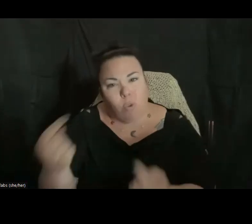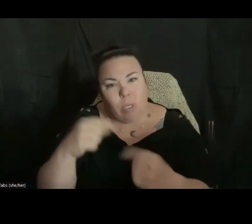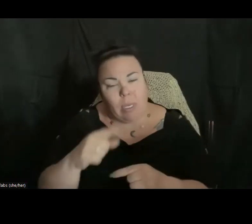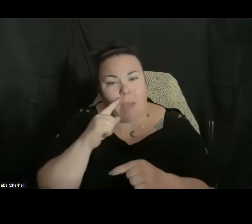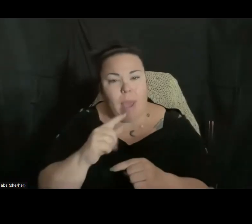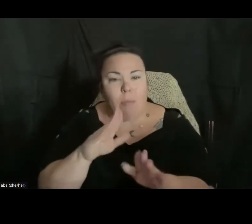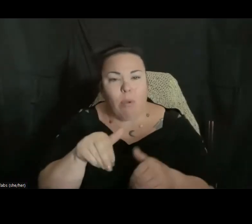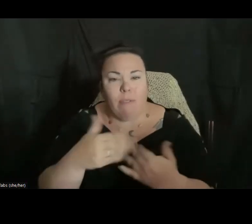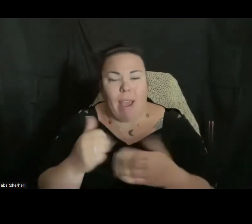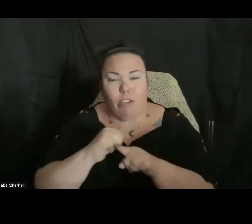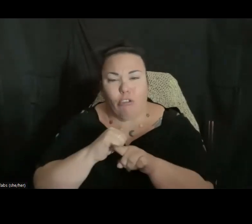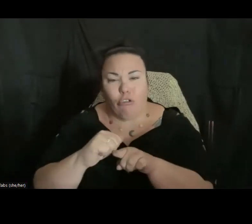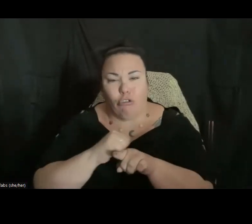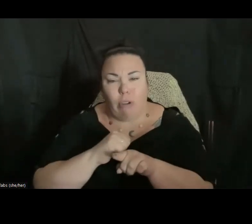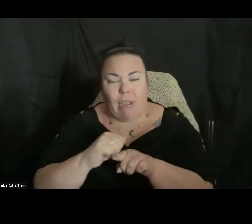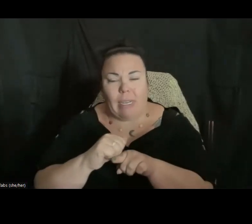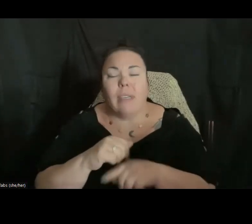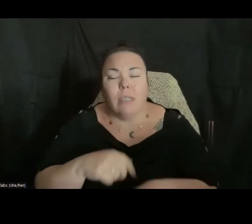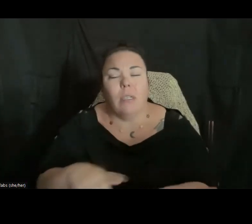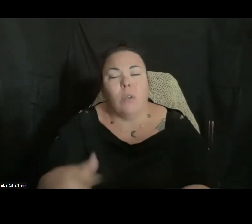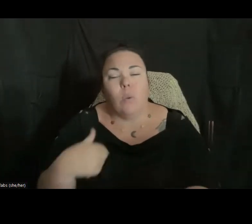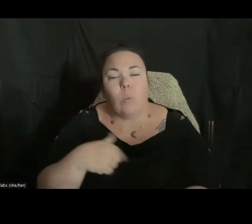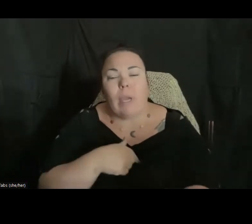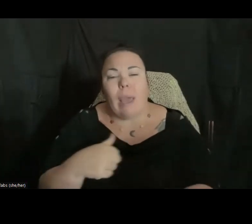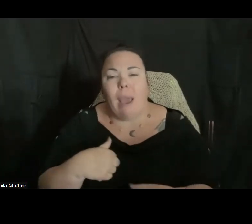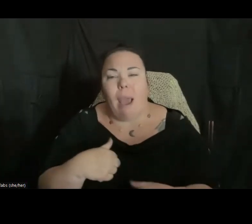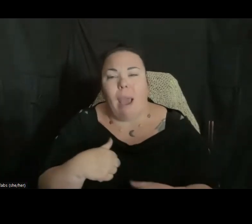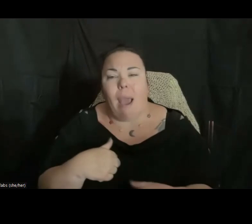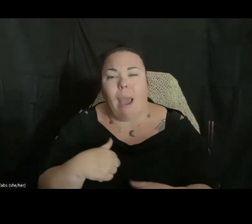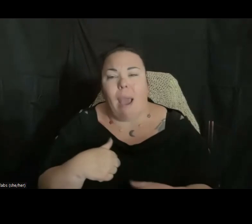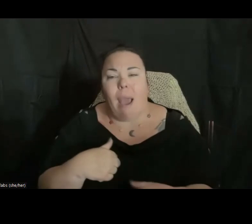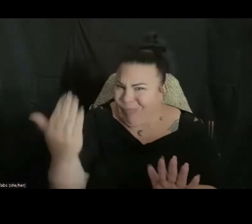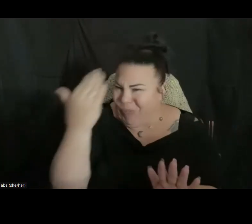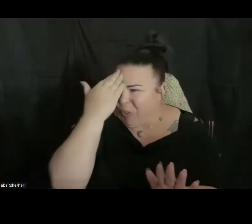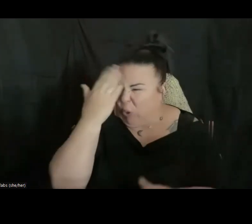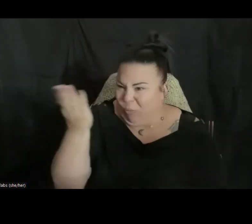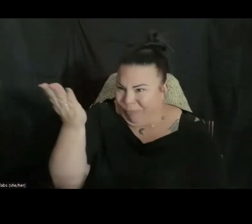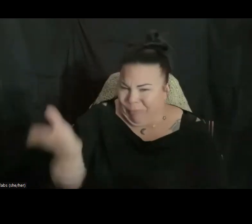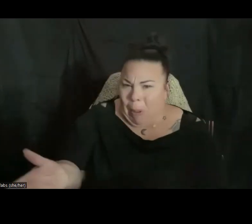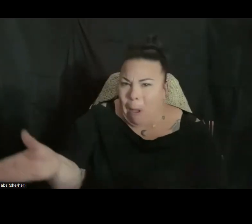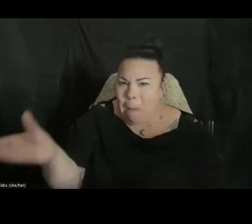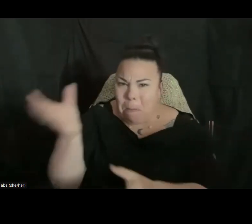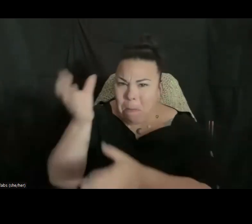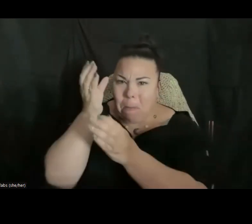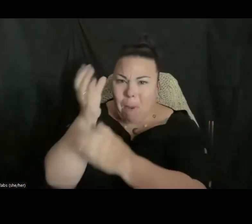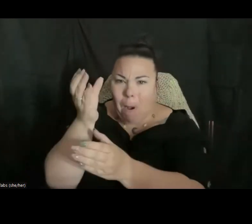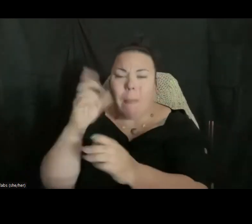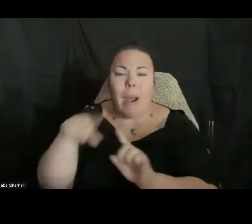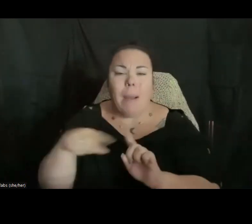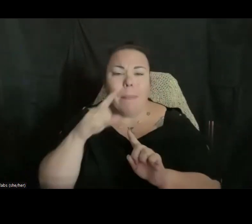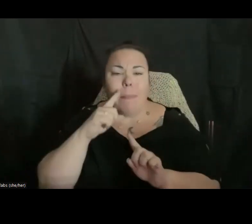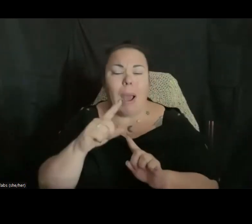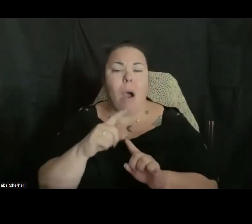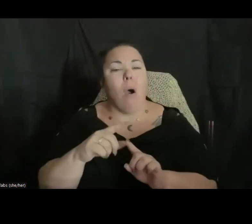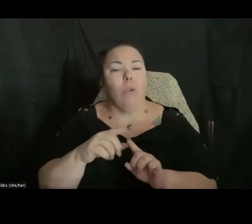we understood that they had a wealth of knowledge and wisdom about the populations that they were trying to